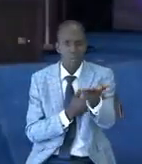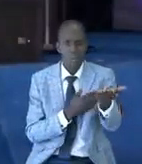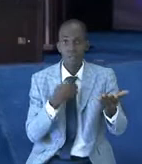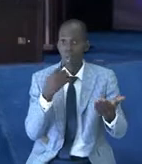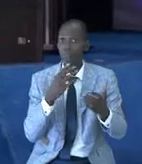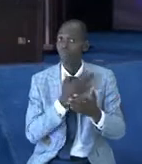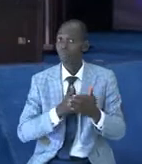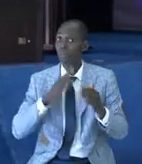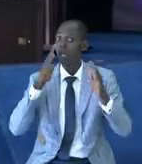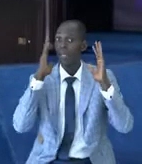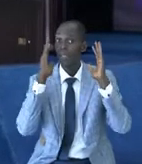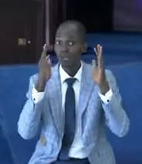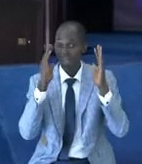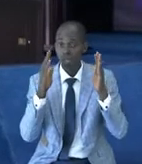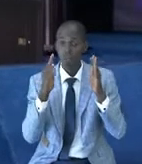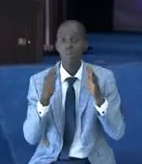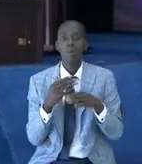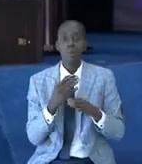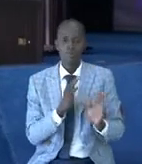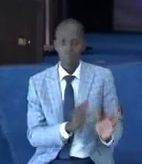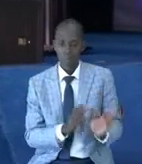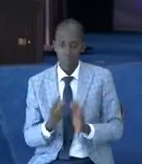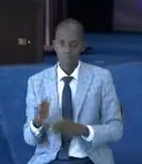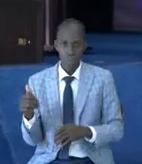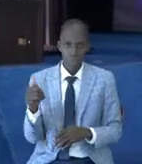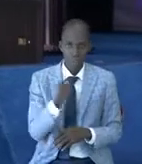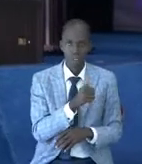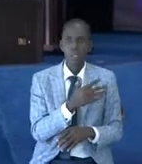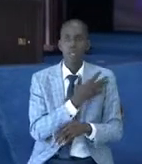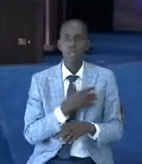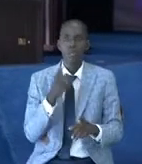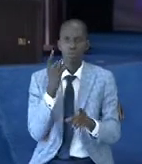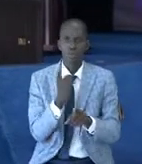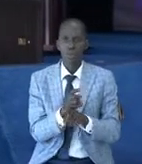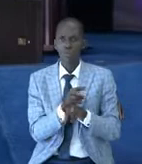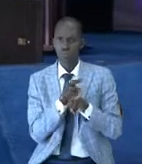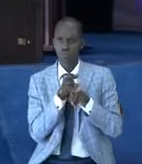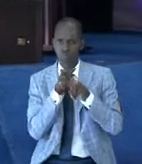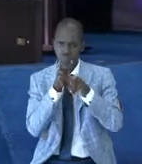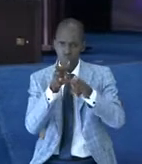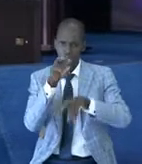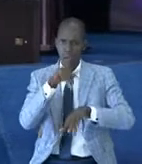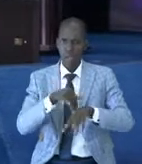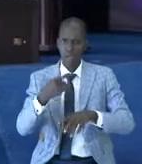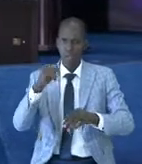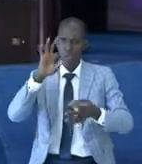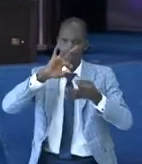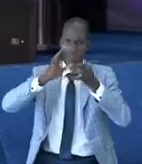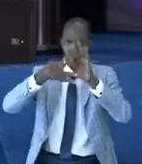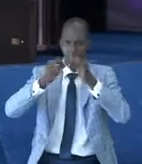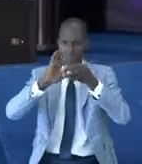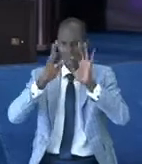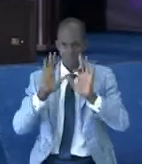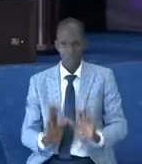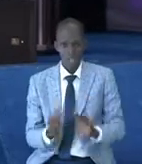attention. Get yourself glued to the system you're looking at, and pay attention. In a